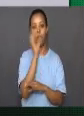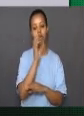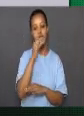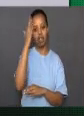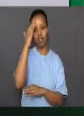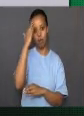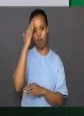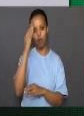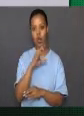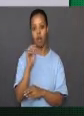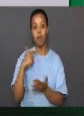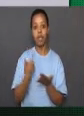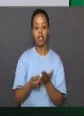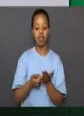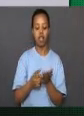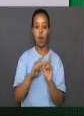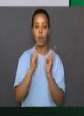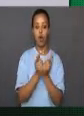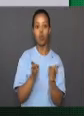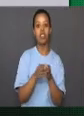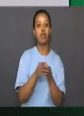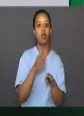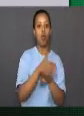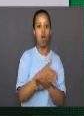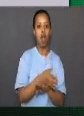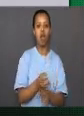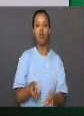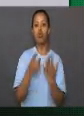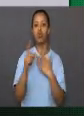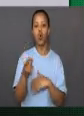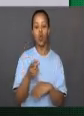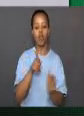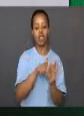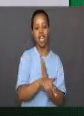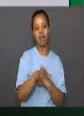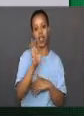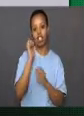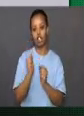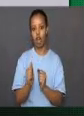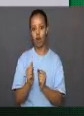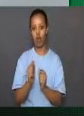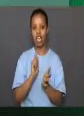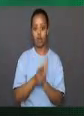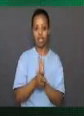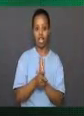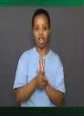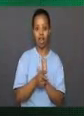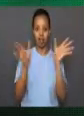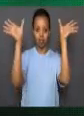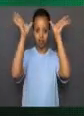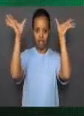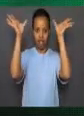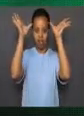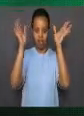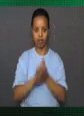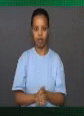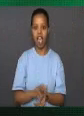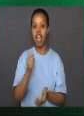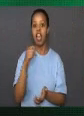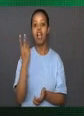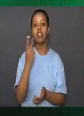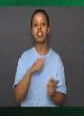band together when they try to capture large prey, like deer. Another